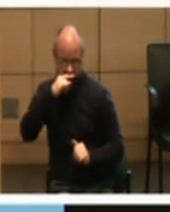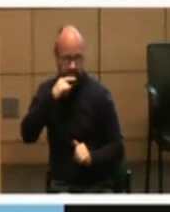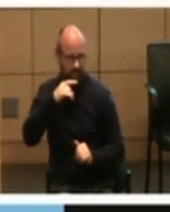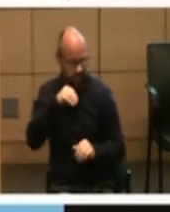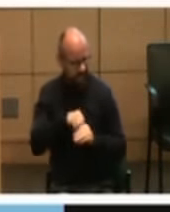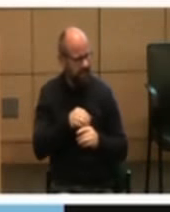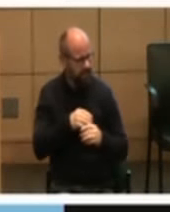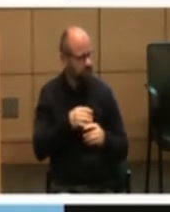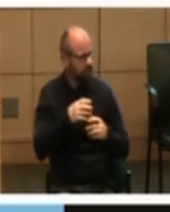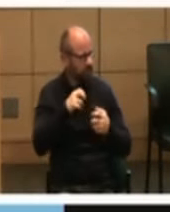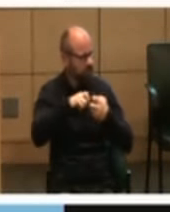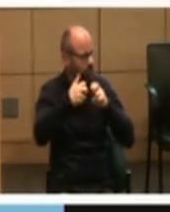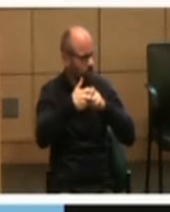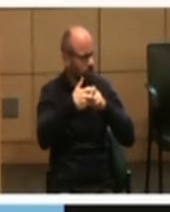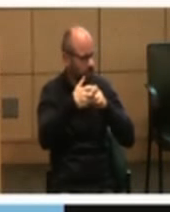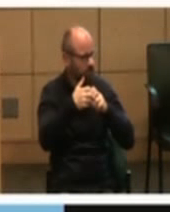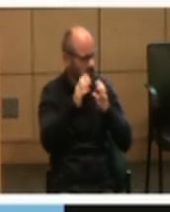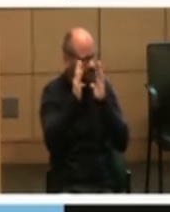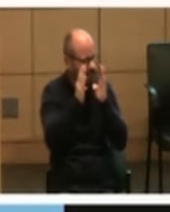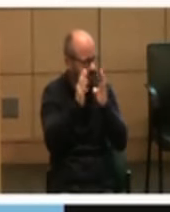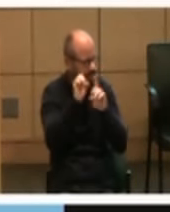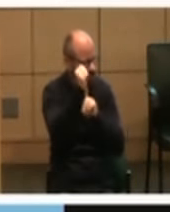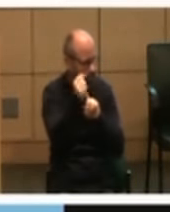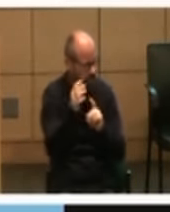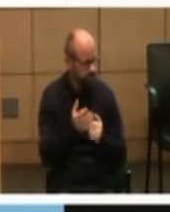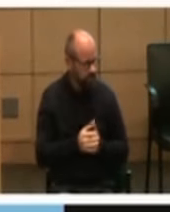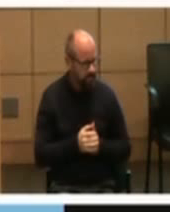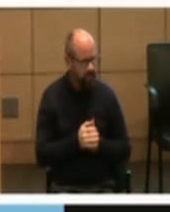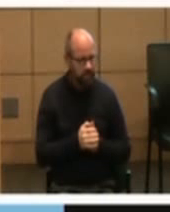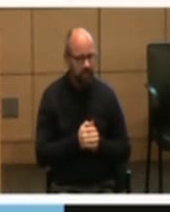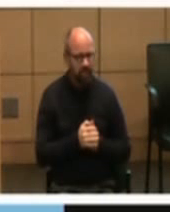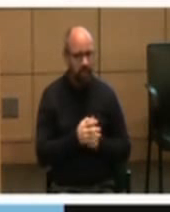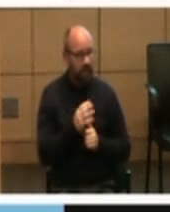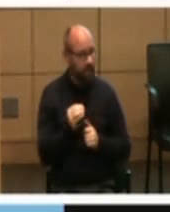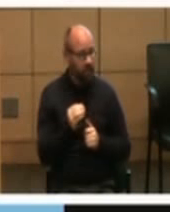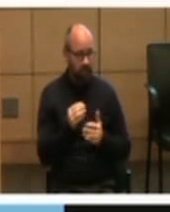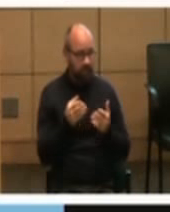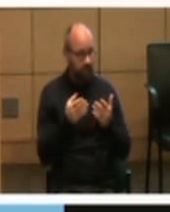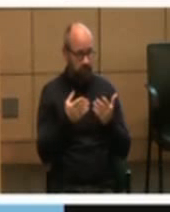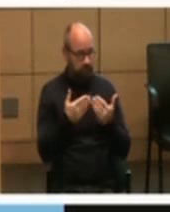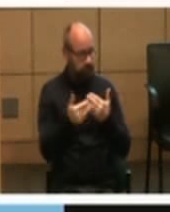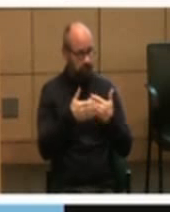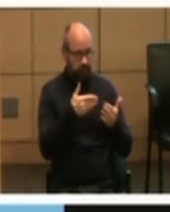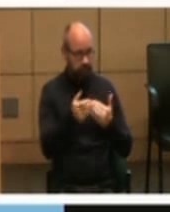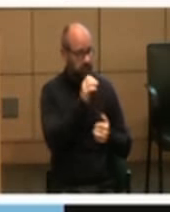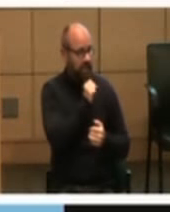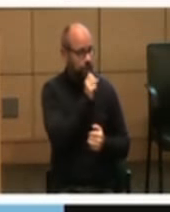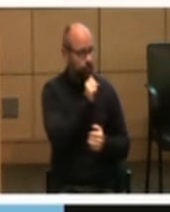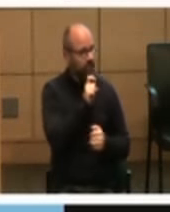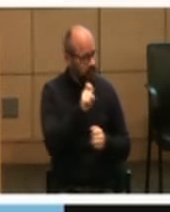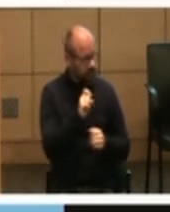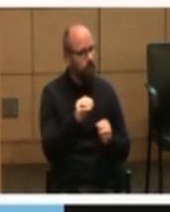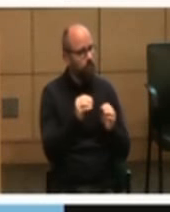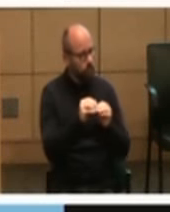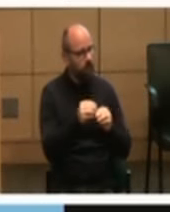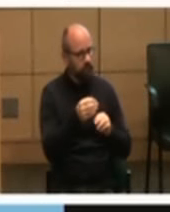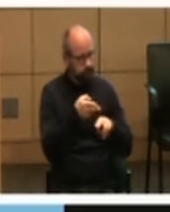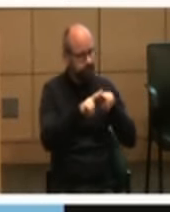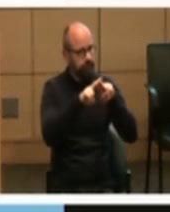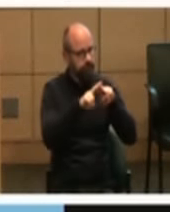difficult listening conditions. And across, even across age, the children are going to need that higher signal-to-noise